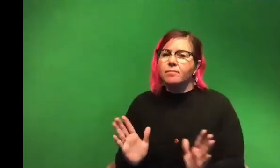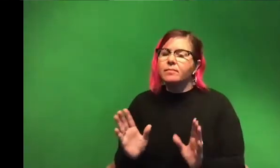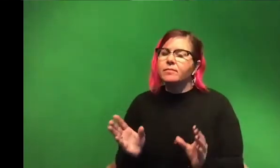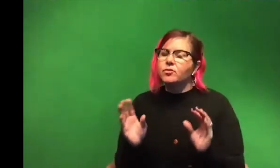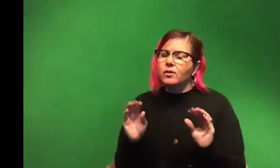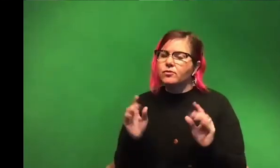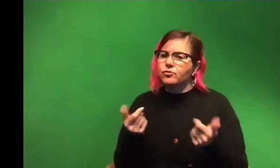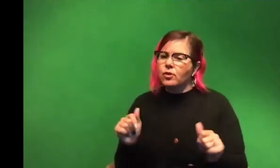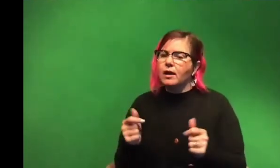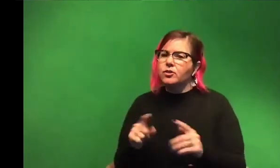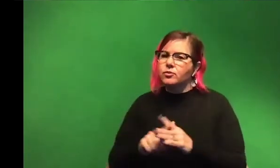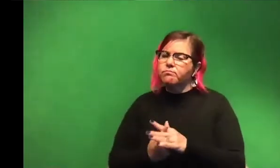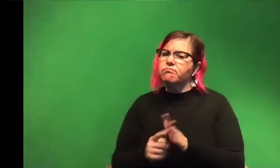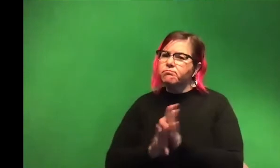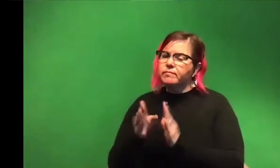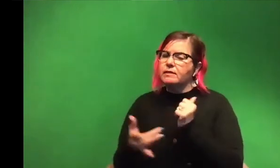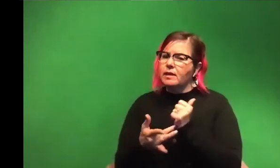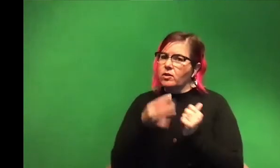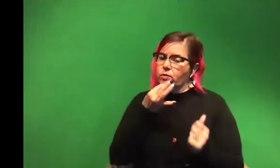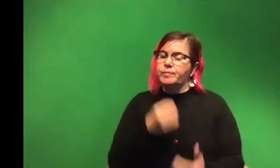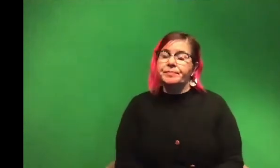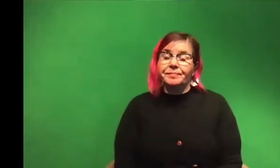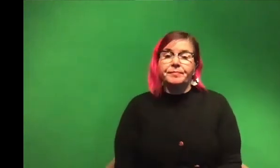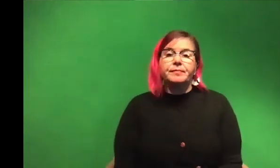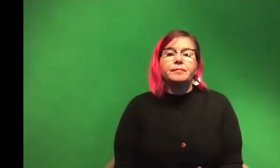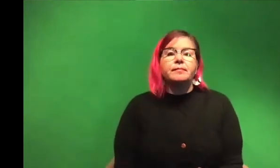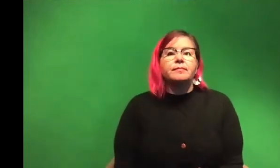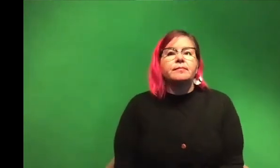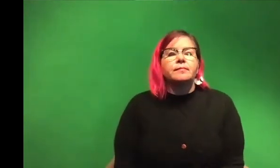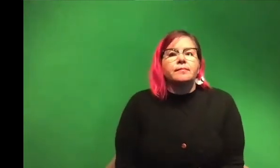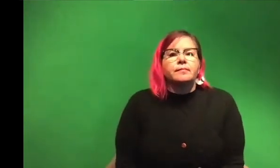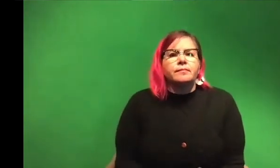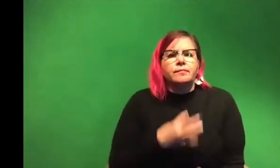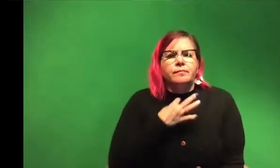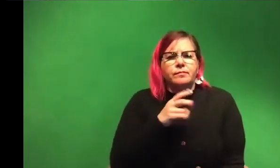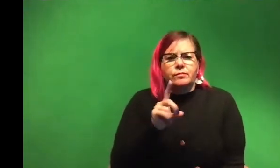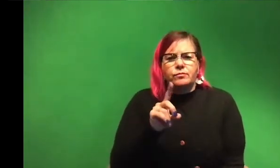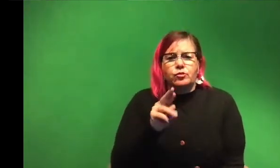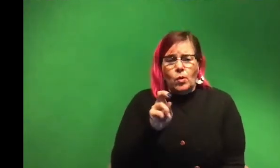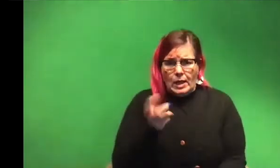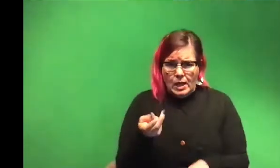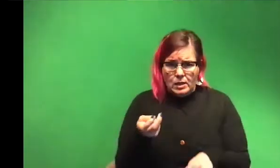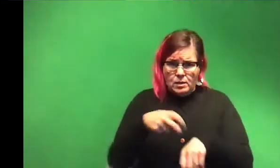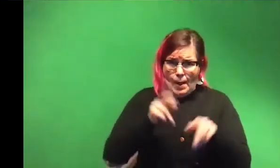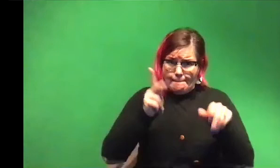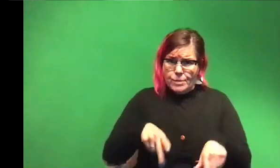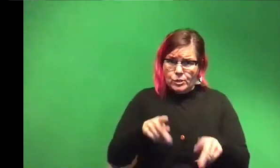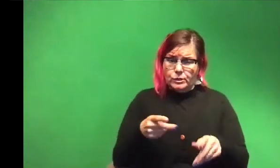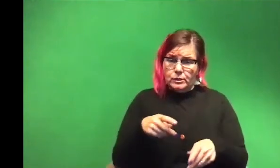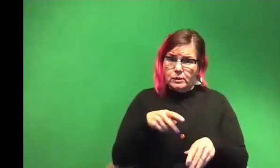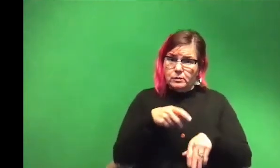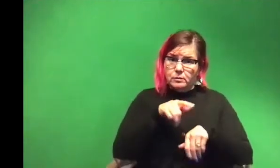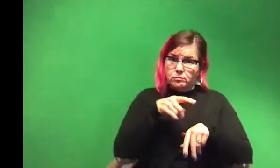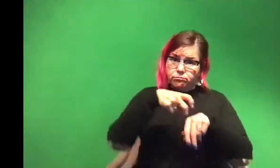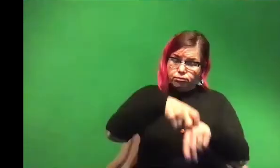soon. Cool. That's awesome. Arjun, would like to know, can a drone carry a human? Depending on the type.